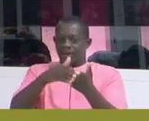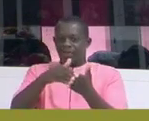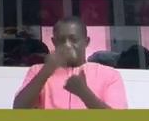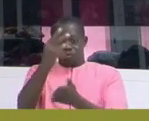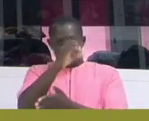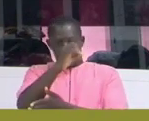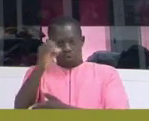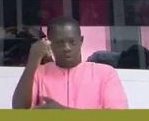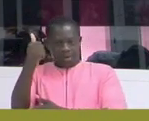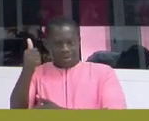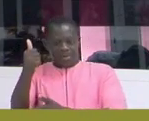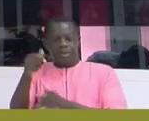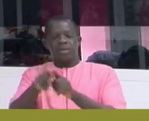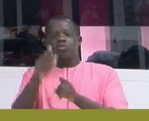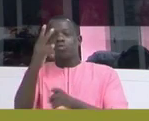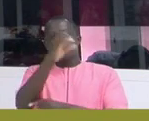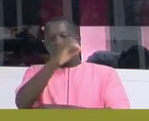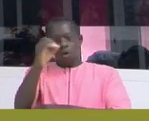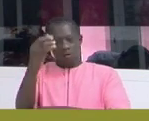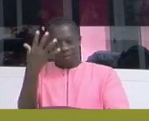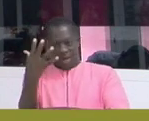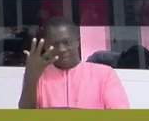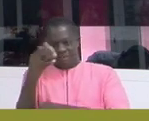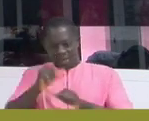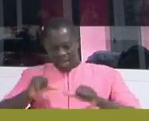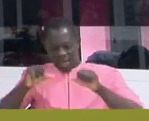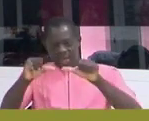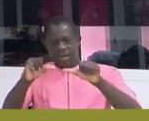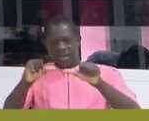2005 before that in fact in